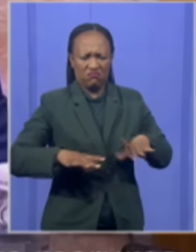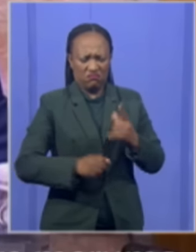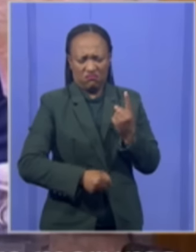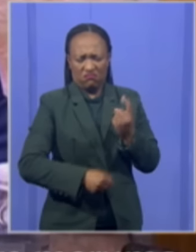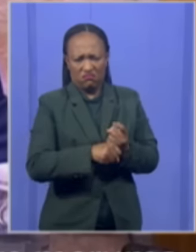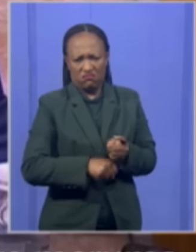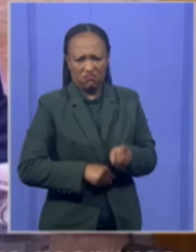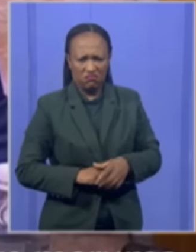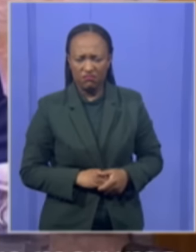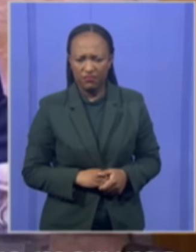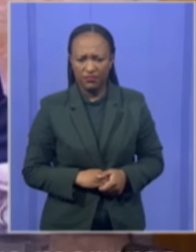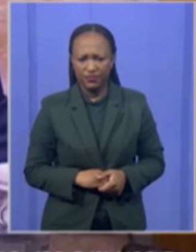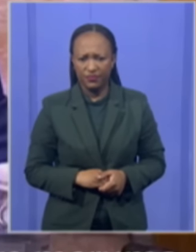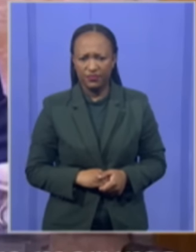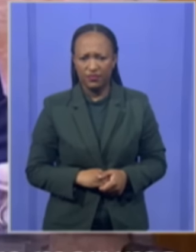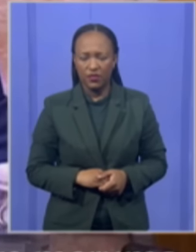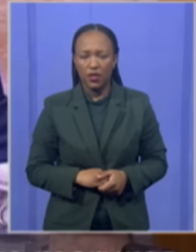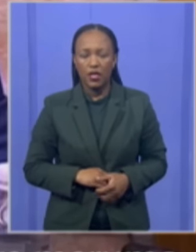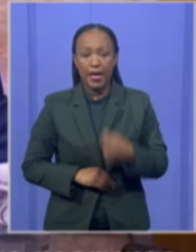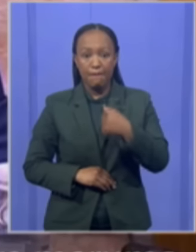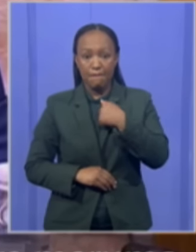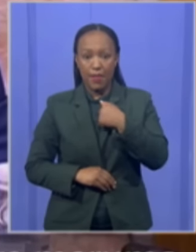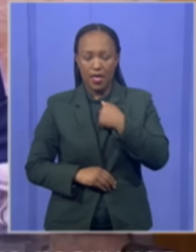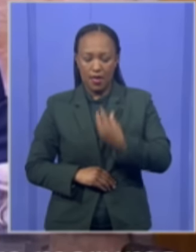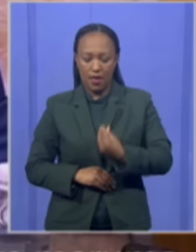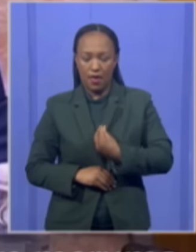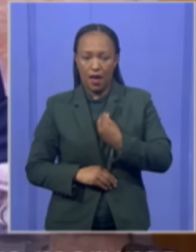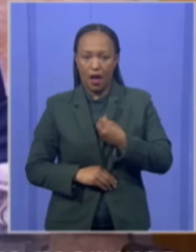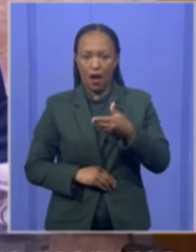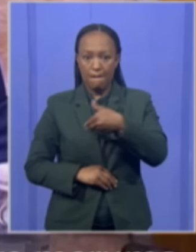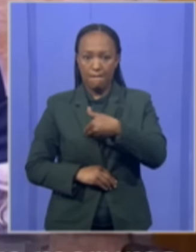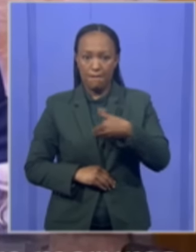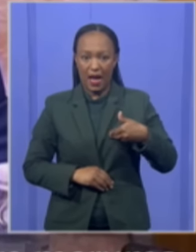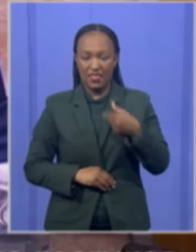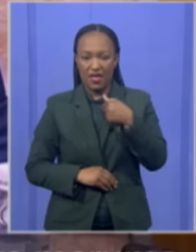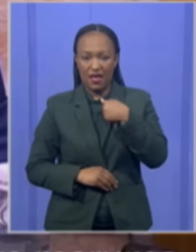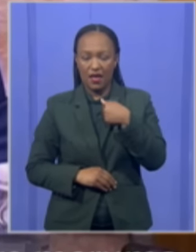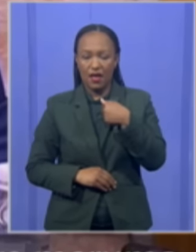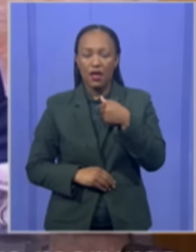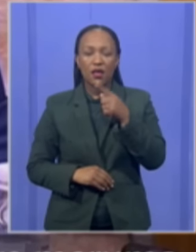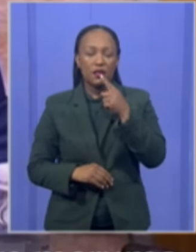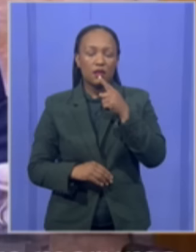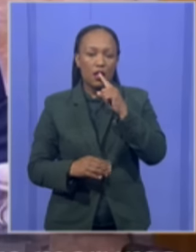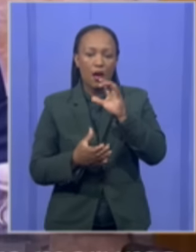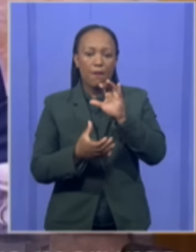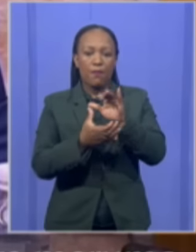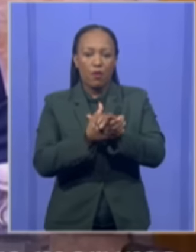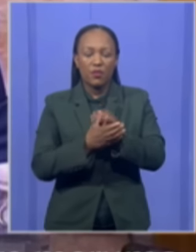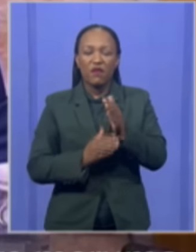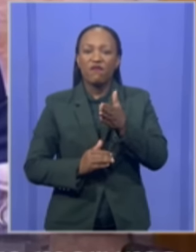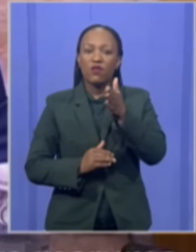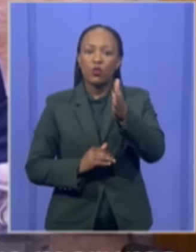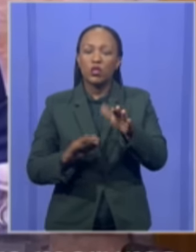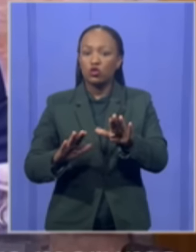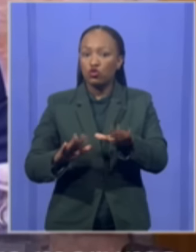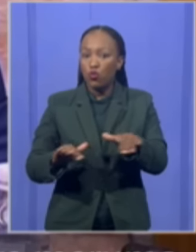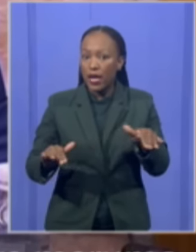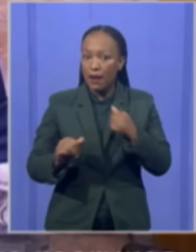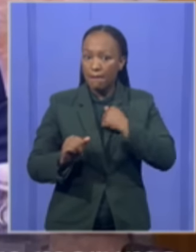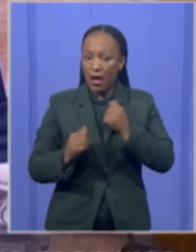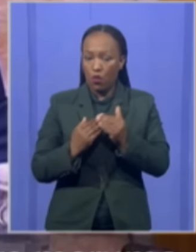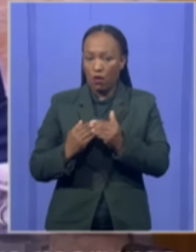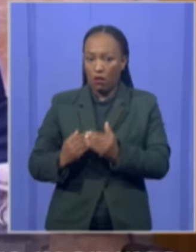mother, I was promised that the future of my children will be taken care of and will be rewarded once the matter had